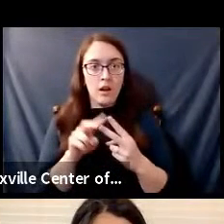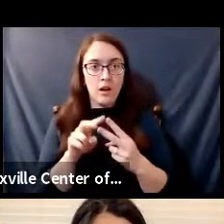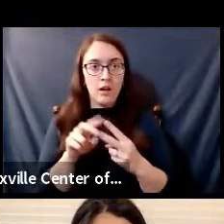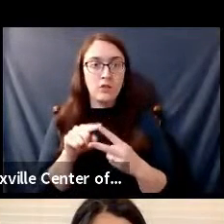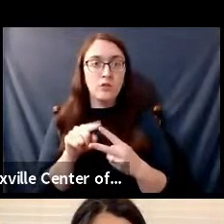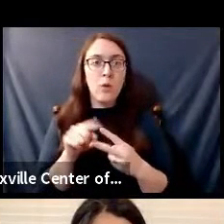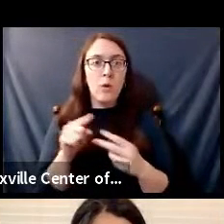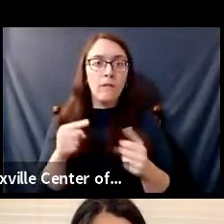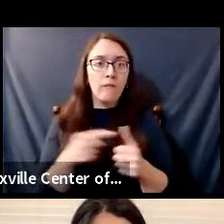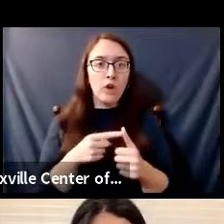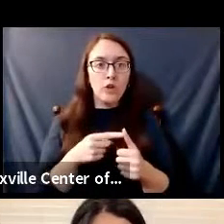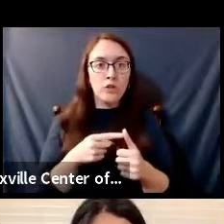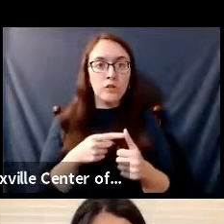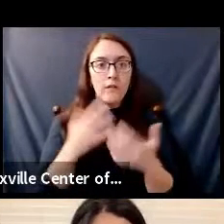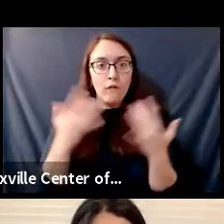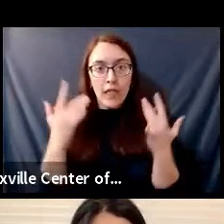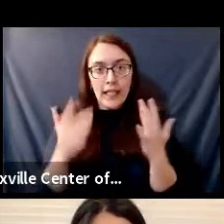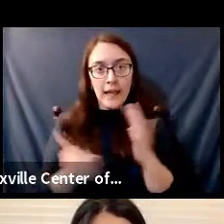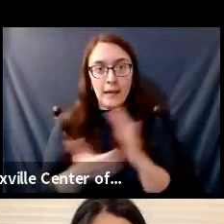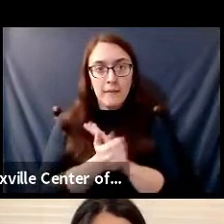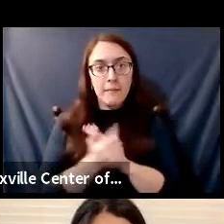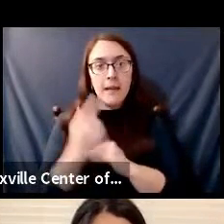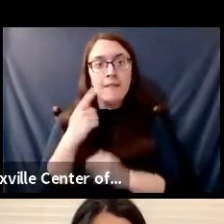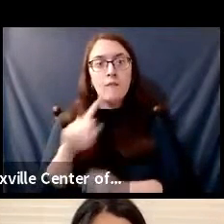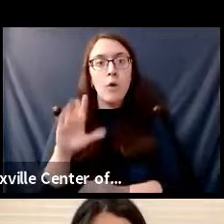a friendly amendment of carpooling